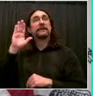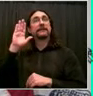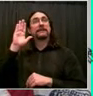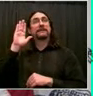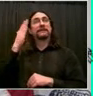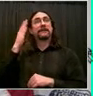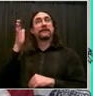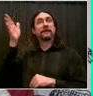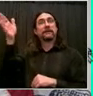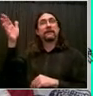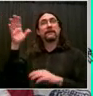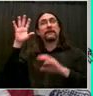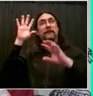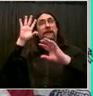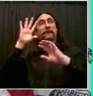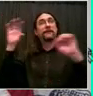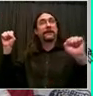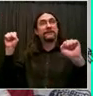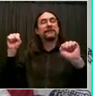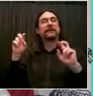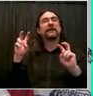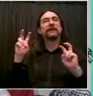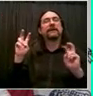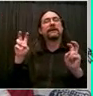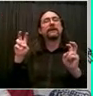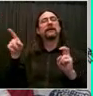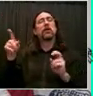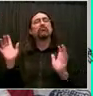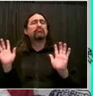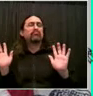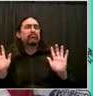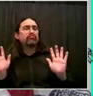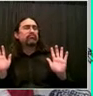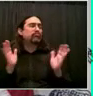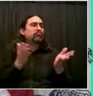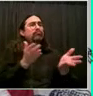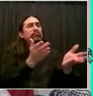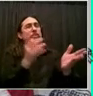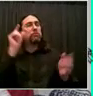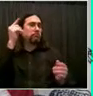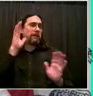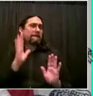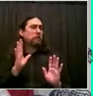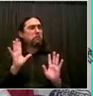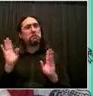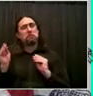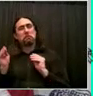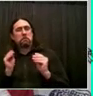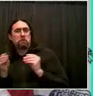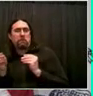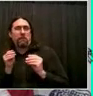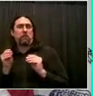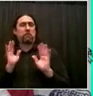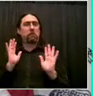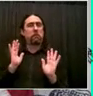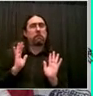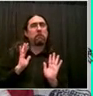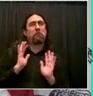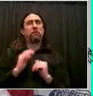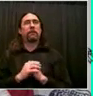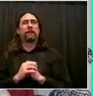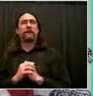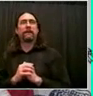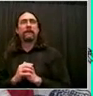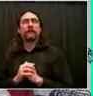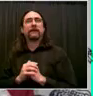said about the governor in the last few days could end up harming New York City and its vaccination efforts? Do you fear any sort of